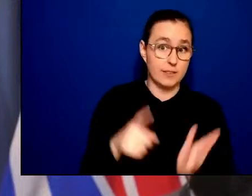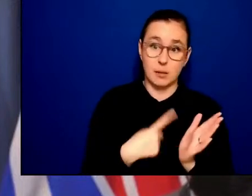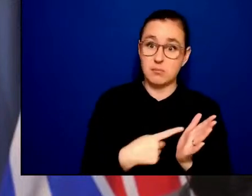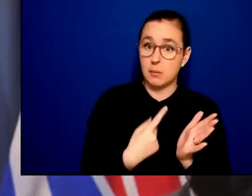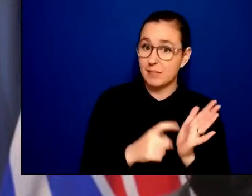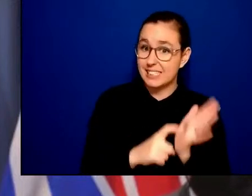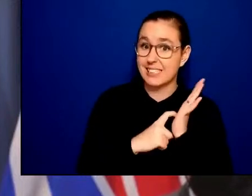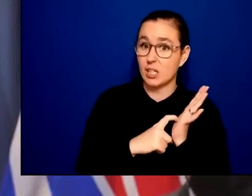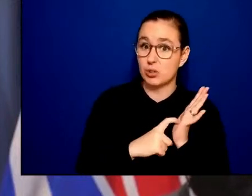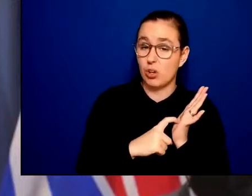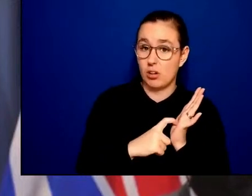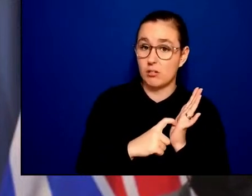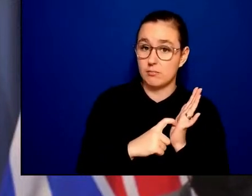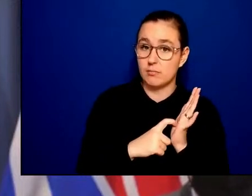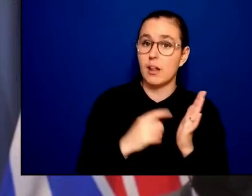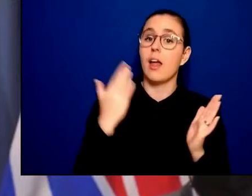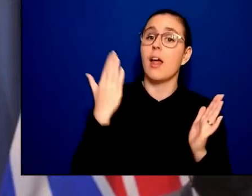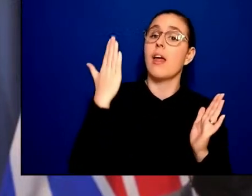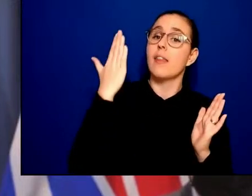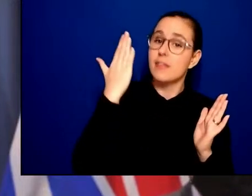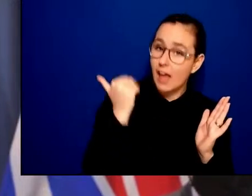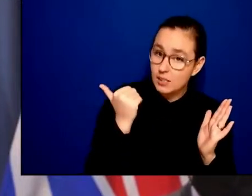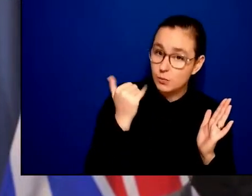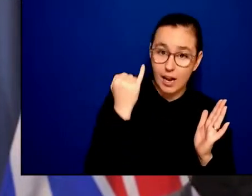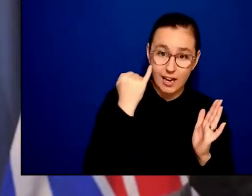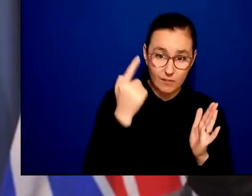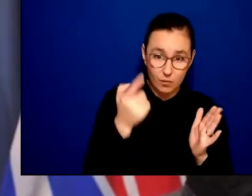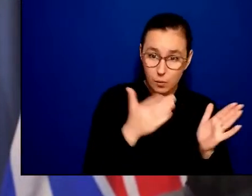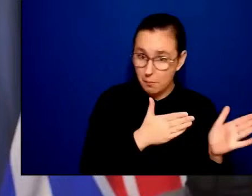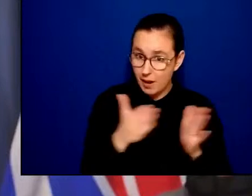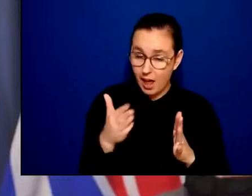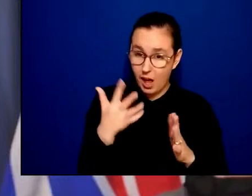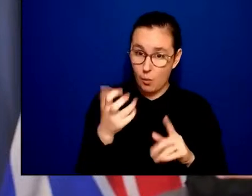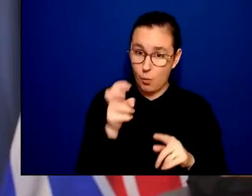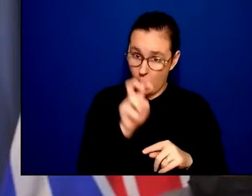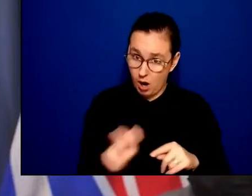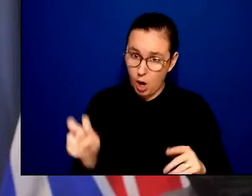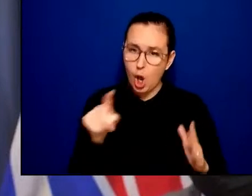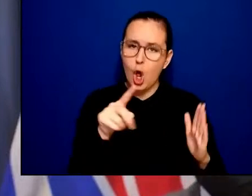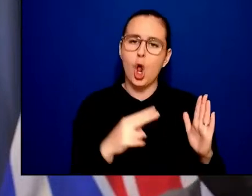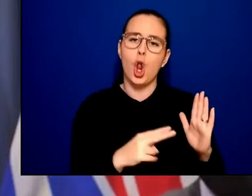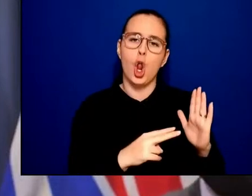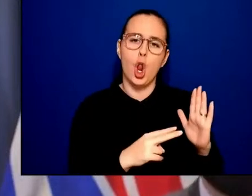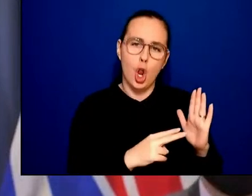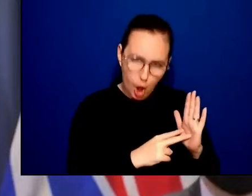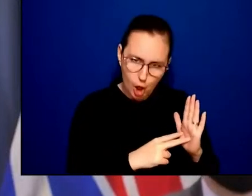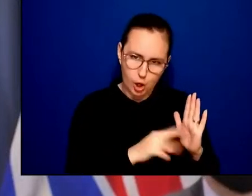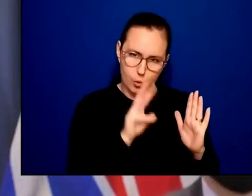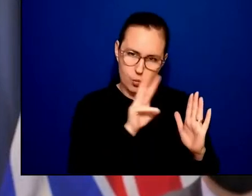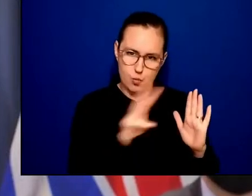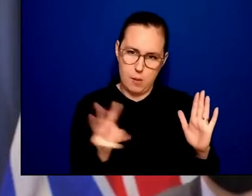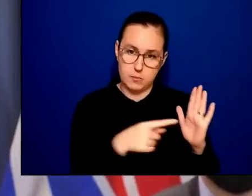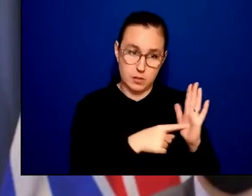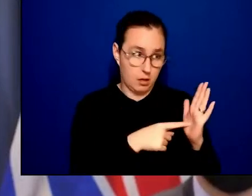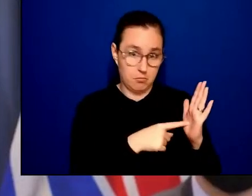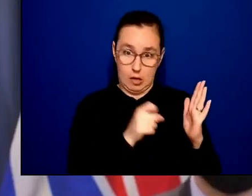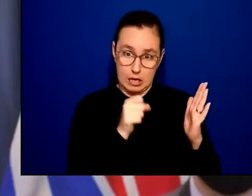out to check with Drive BC to check on the highway conditions